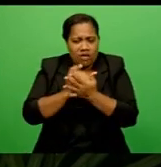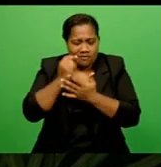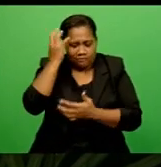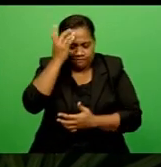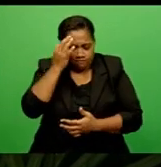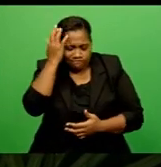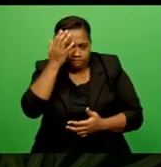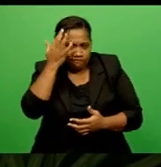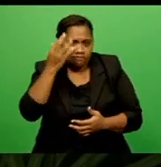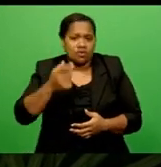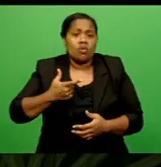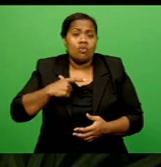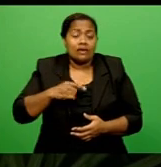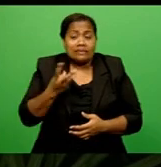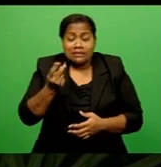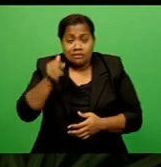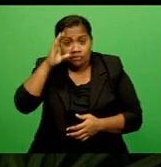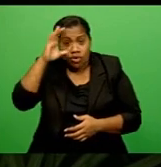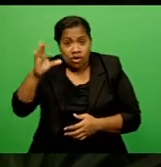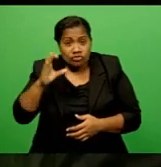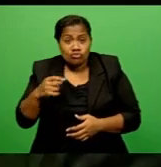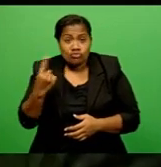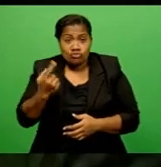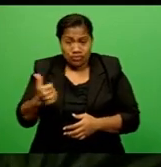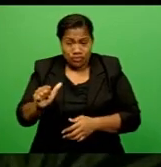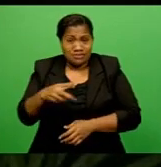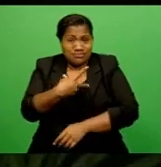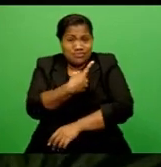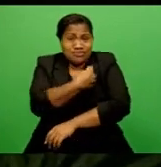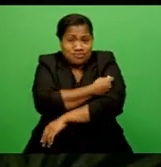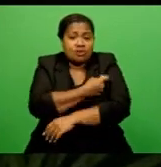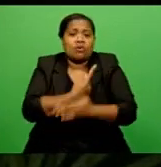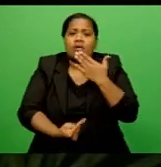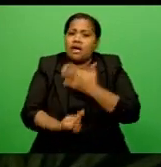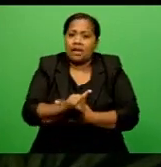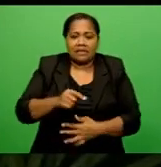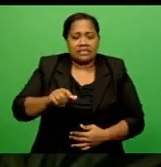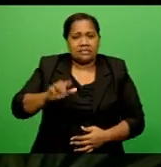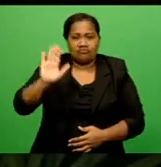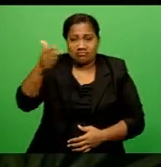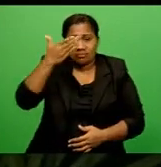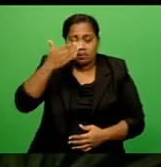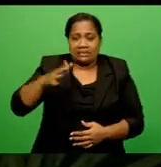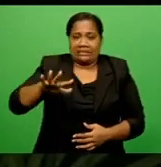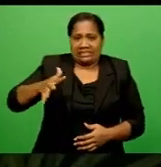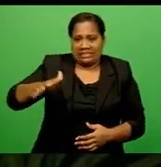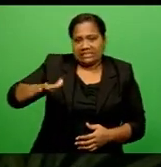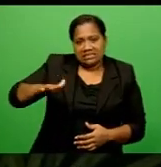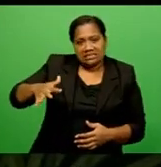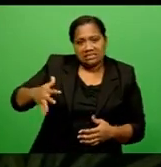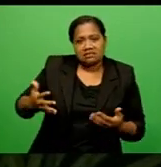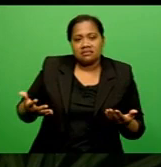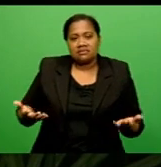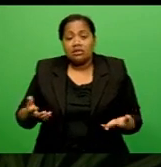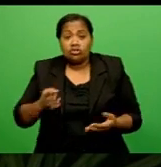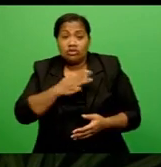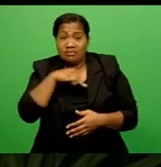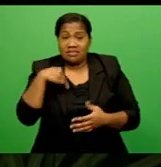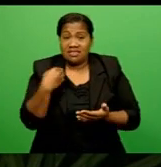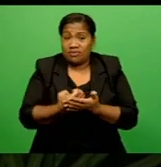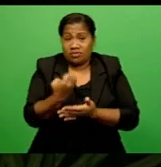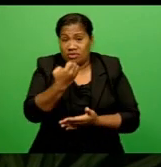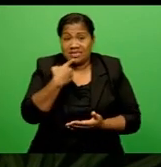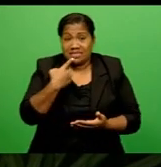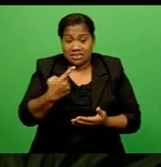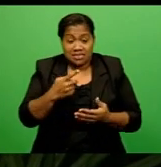countries who are trialing the vaccine have not seen favorable results. The Minister for Economy also says while the tourism